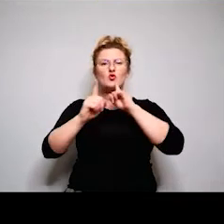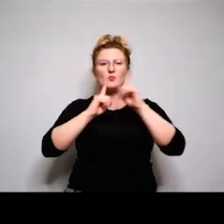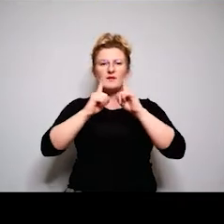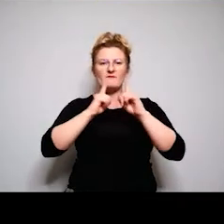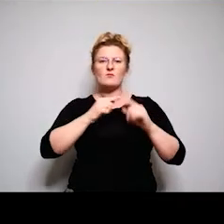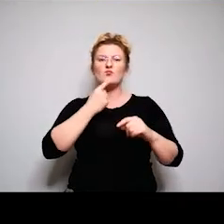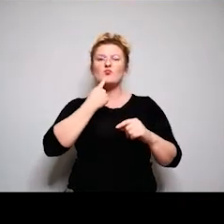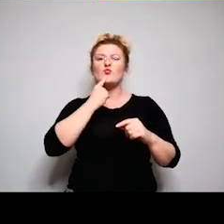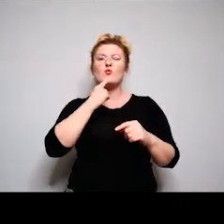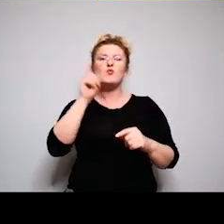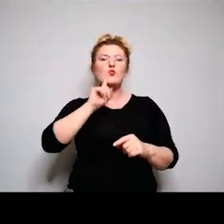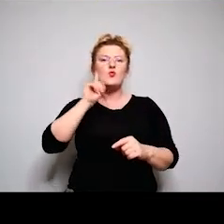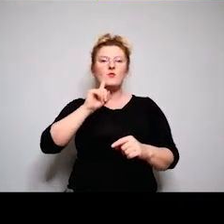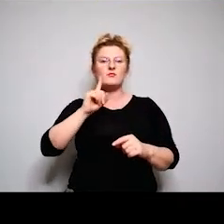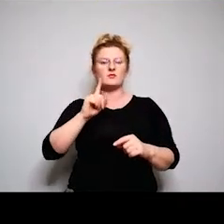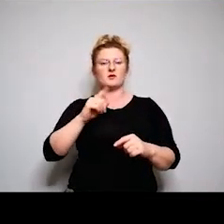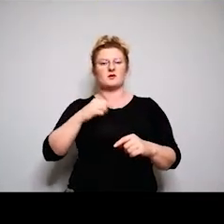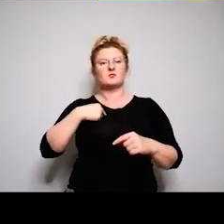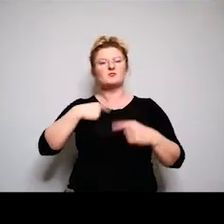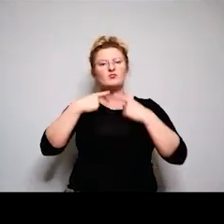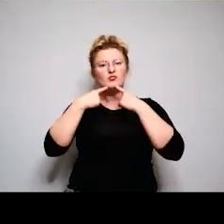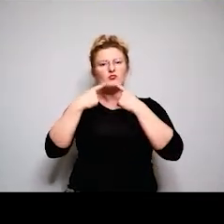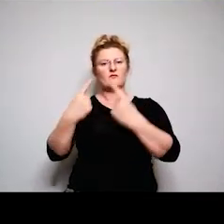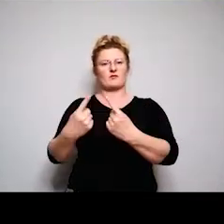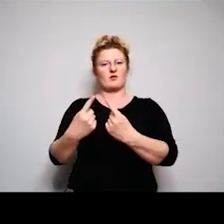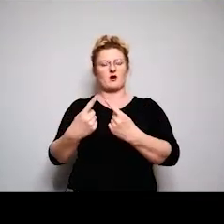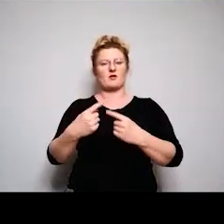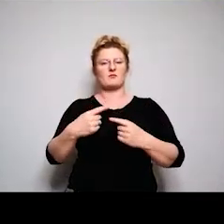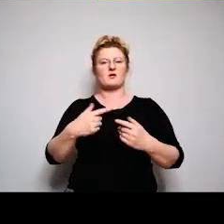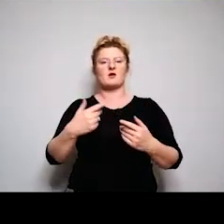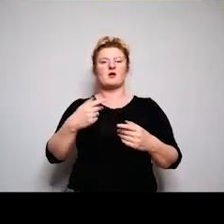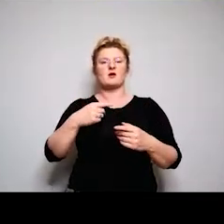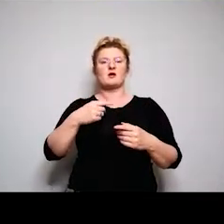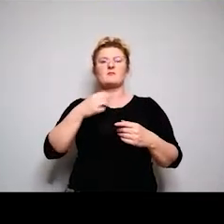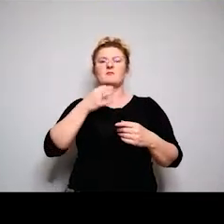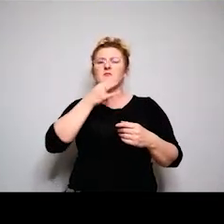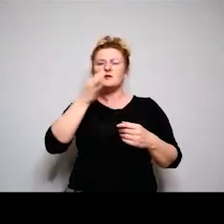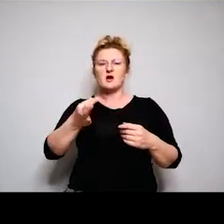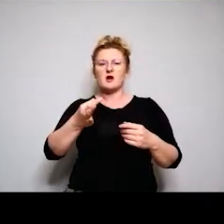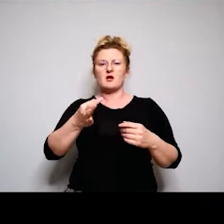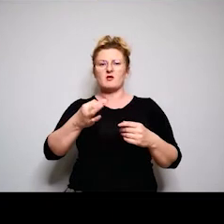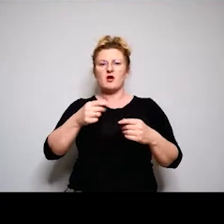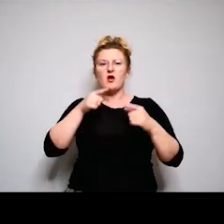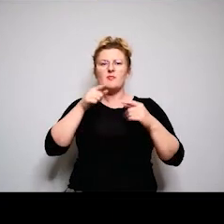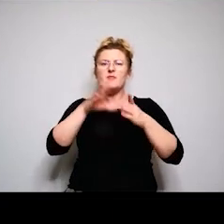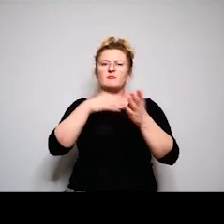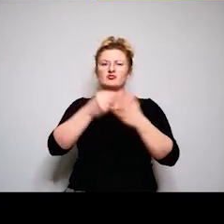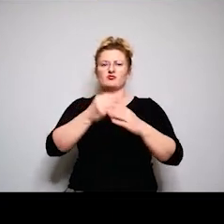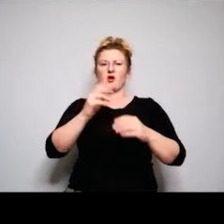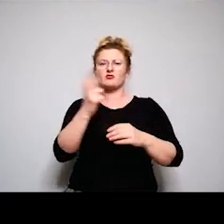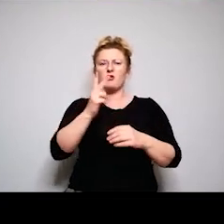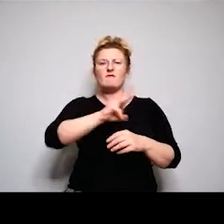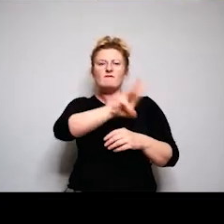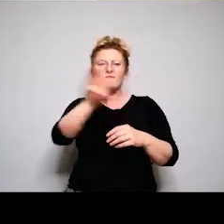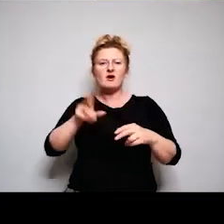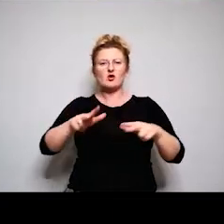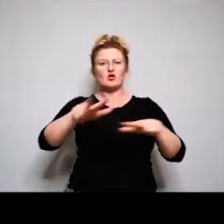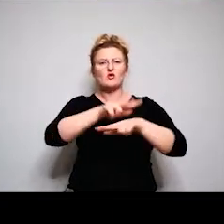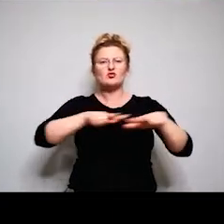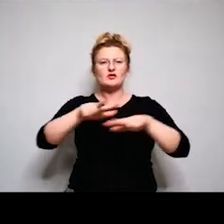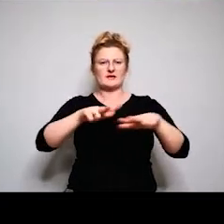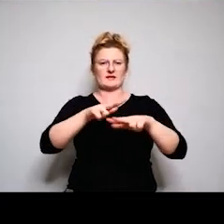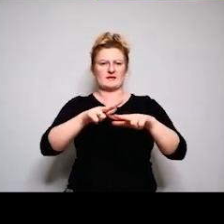a message for other men to stop doing that? Because men that are doing these things are